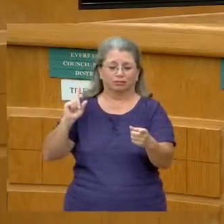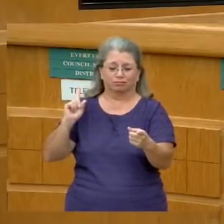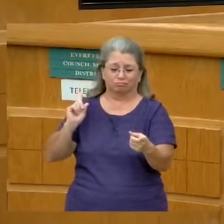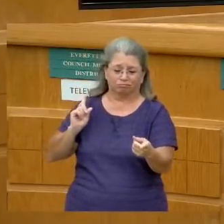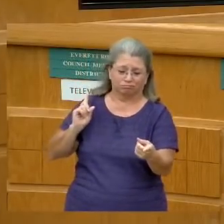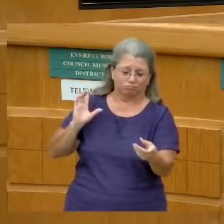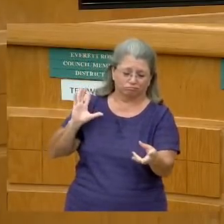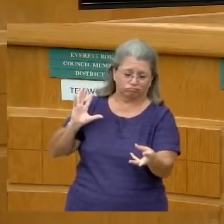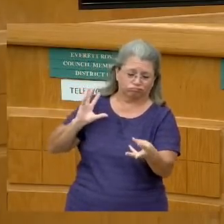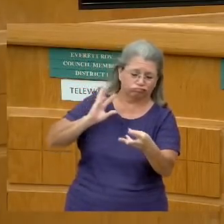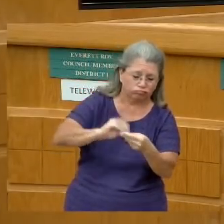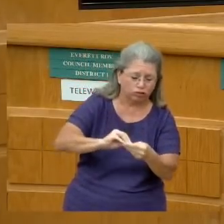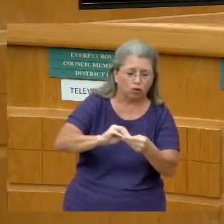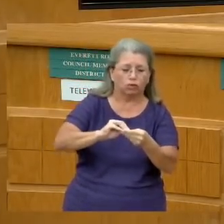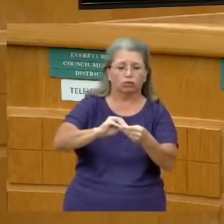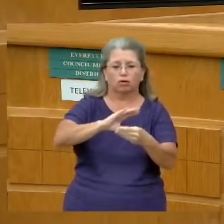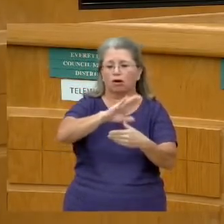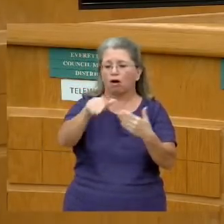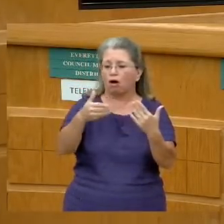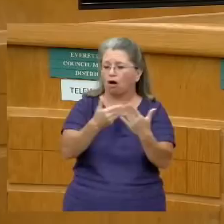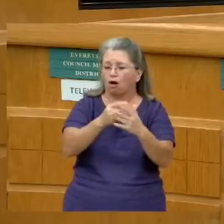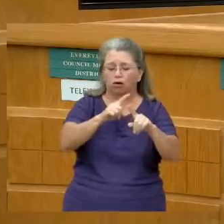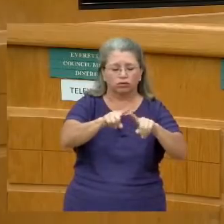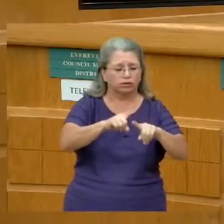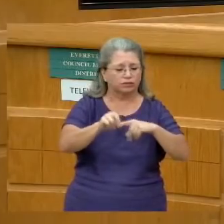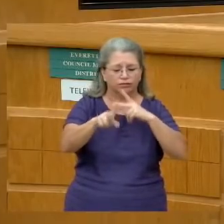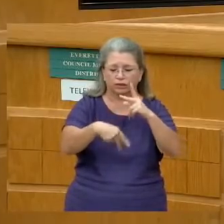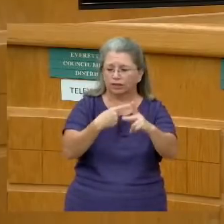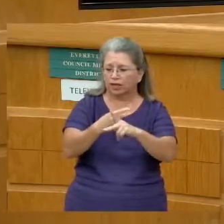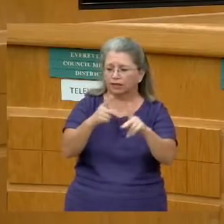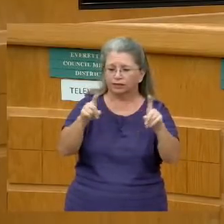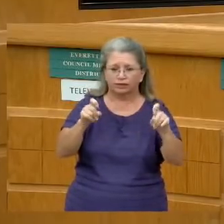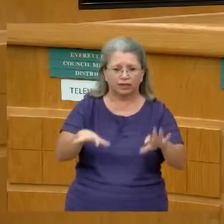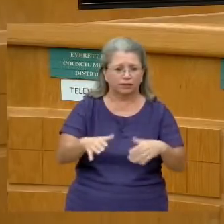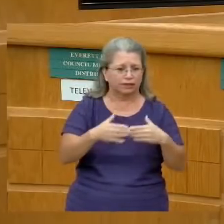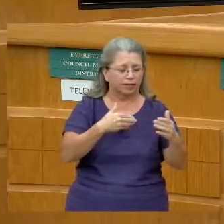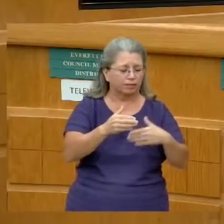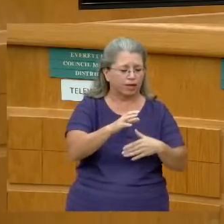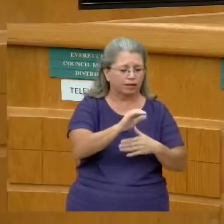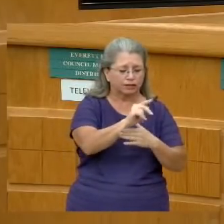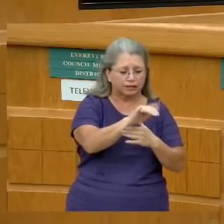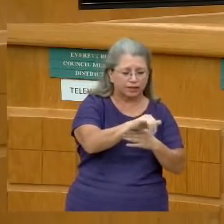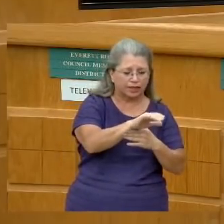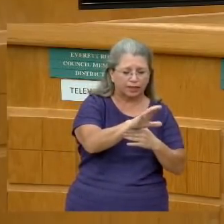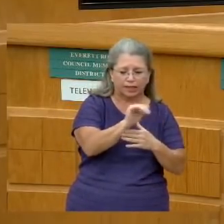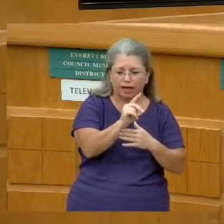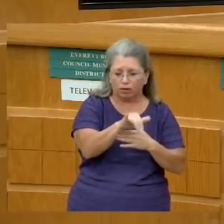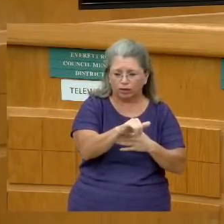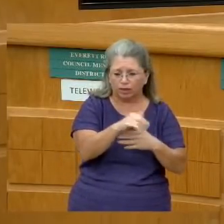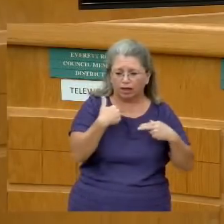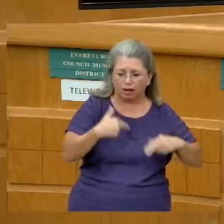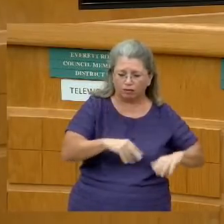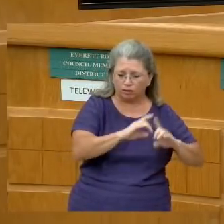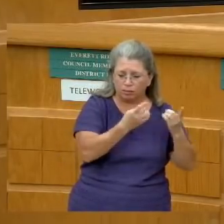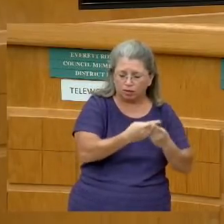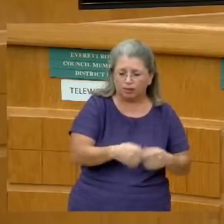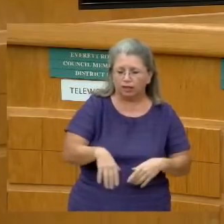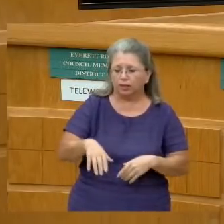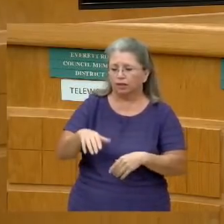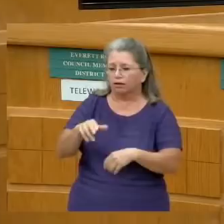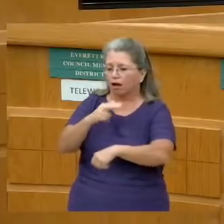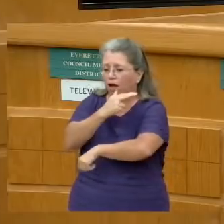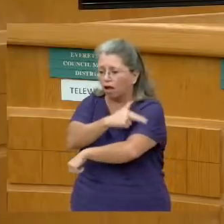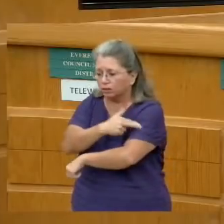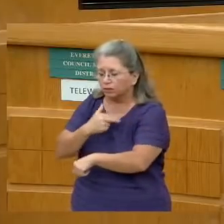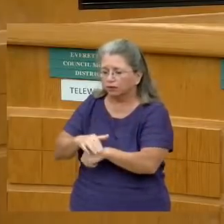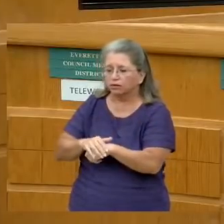given all sources of testing, whether the City County Health District did it, a hospital, a commercial lab, the